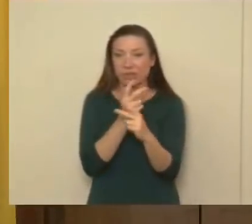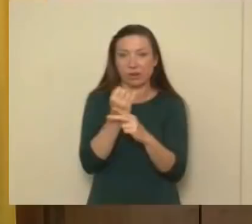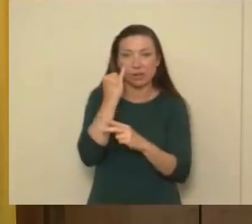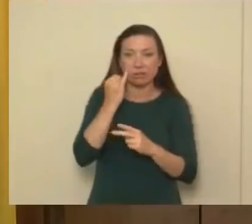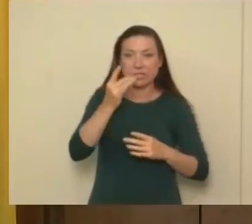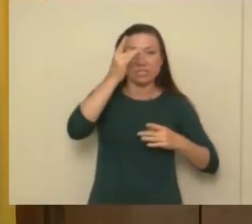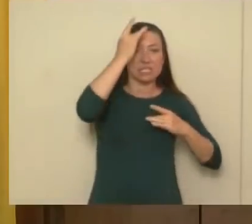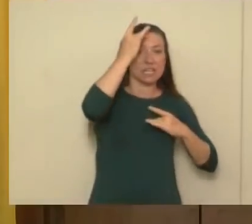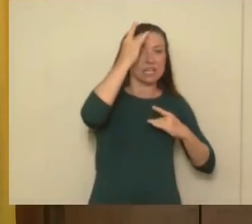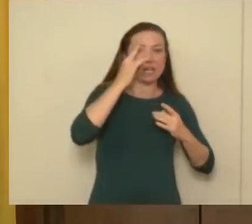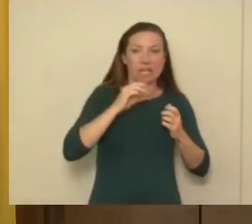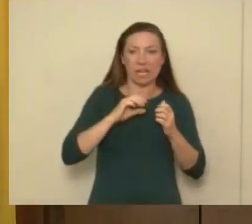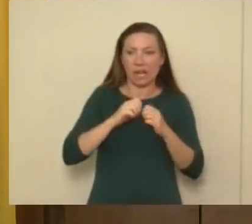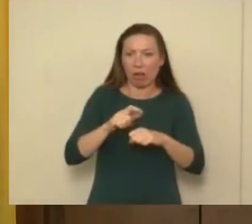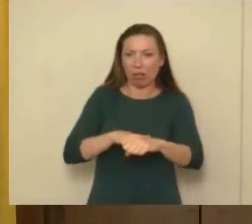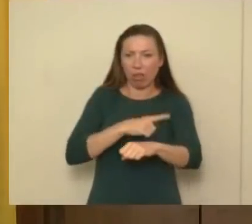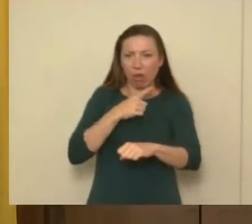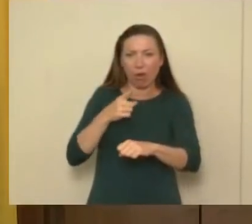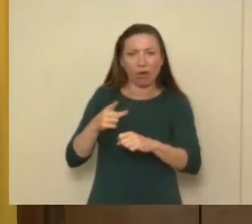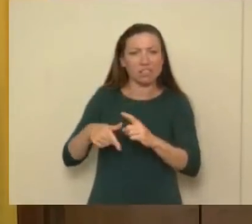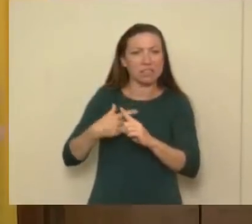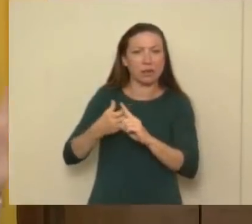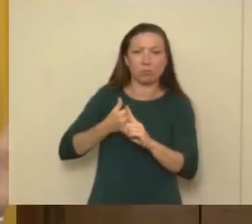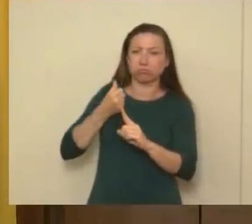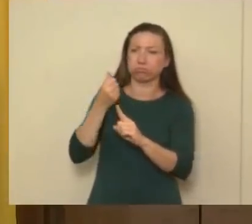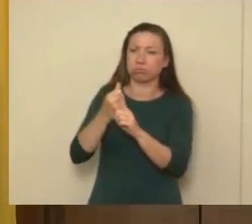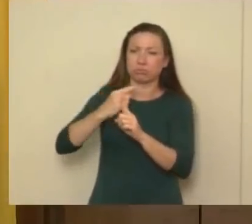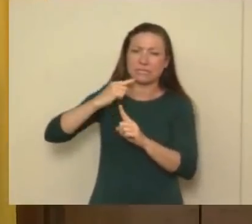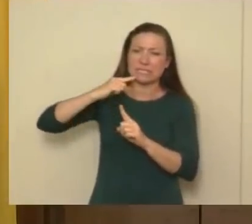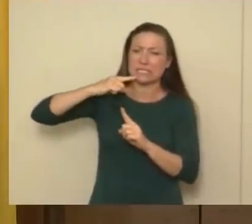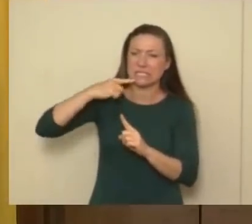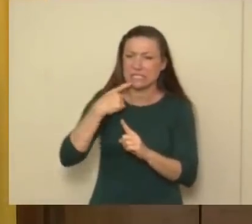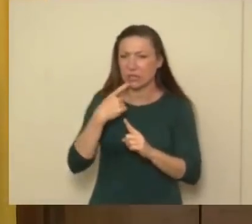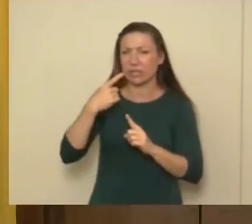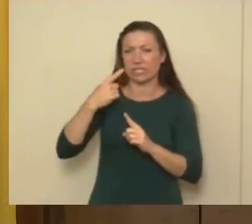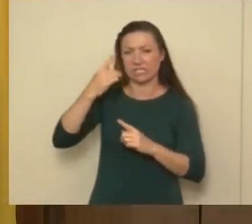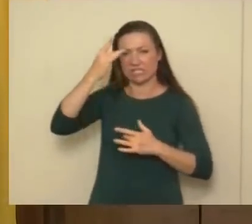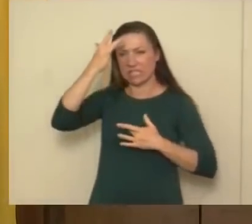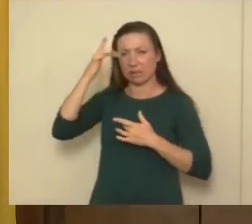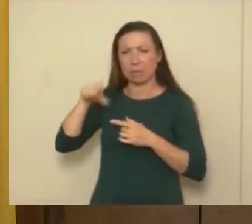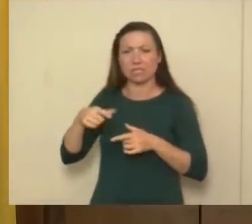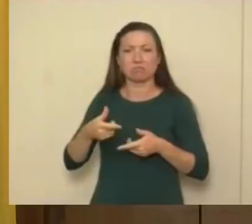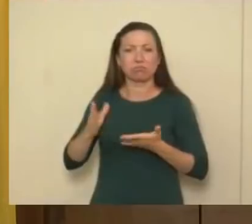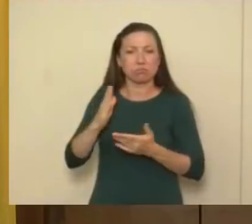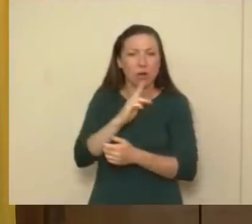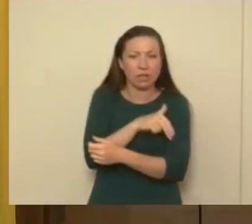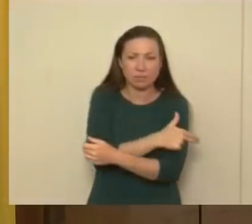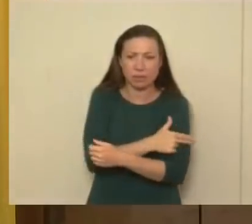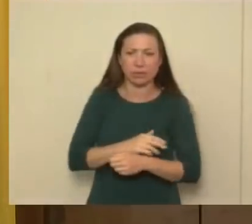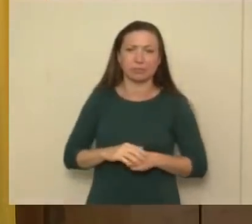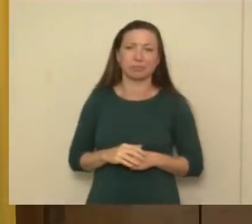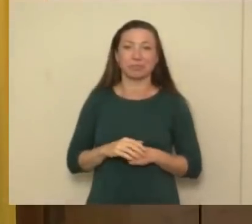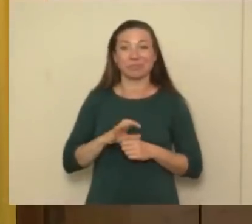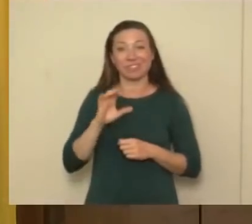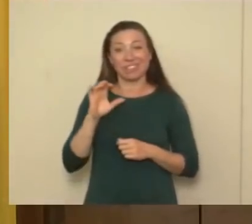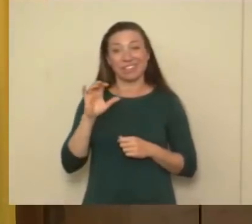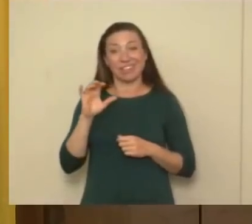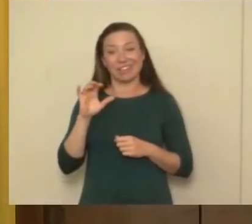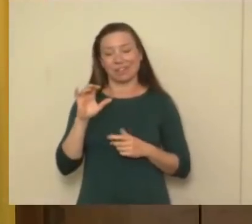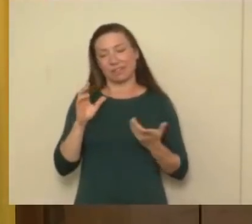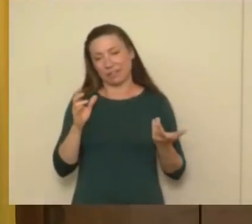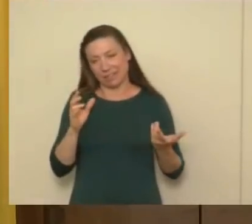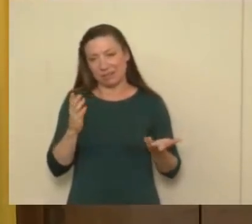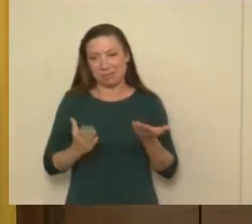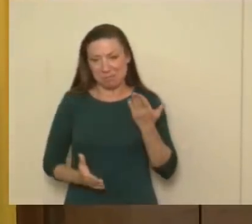require then hospitalization. And it's not the same, this is where I'll get into trouble, and I should, by the public health experts in the